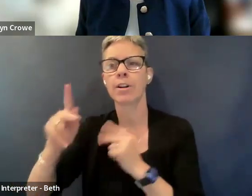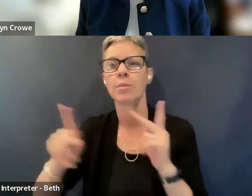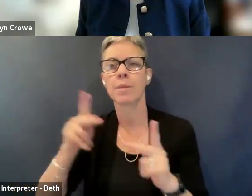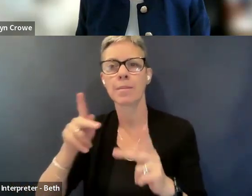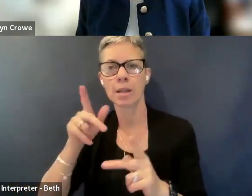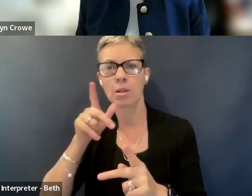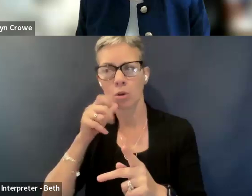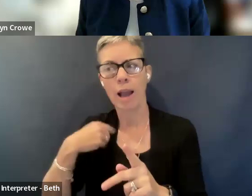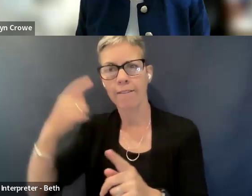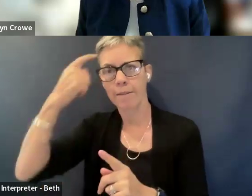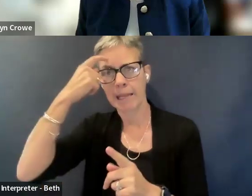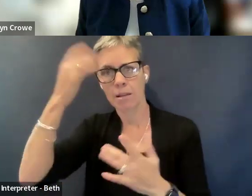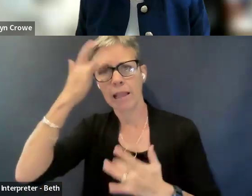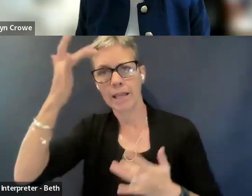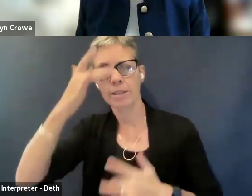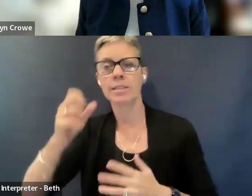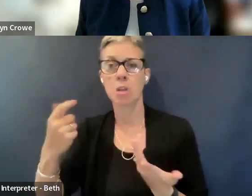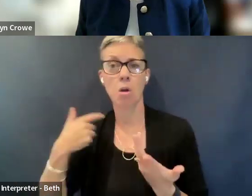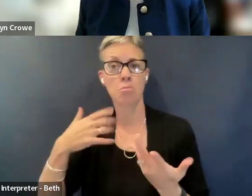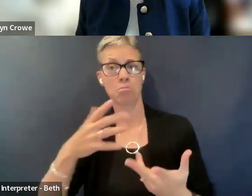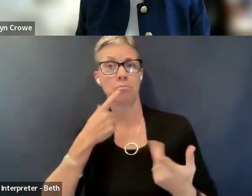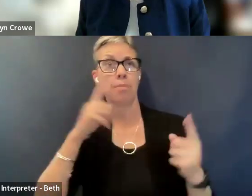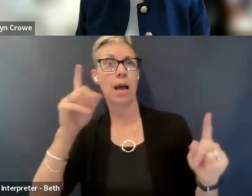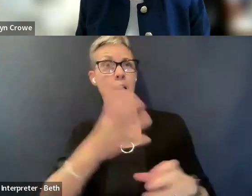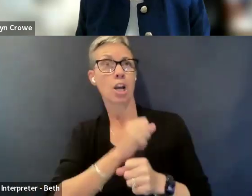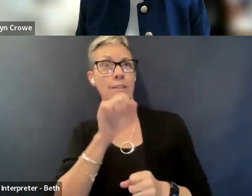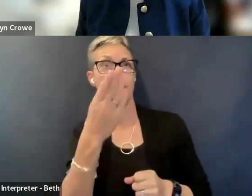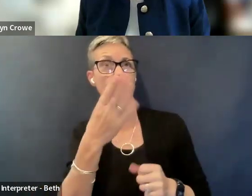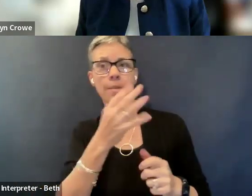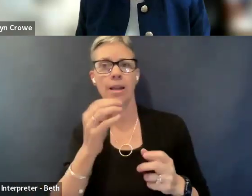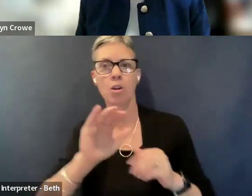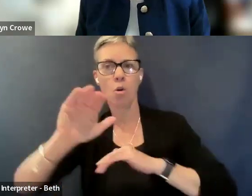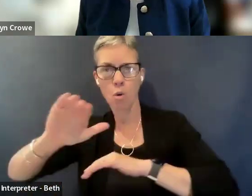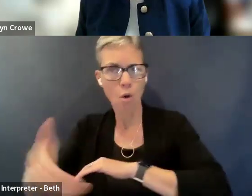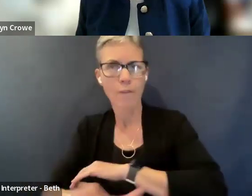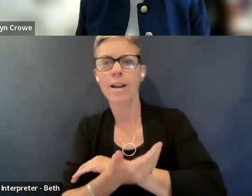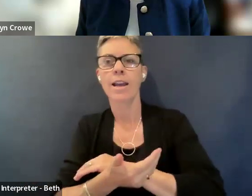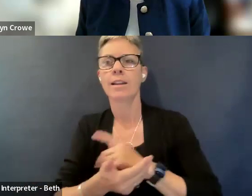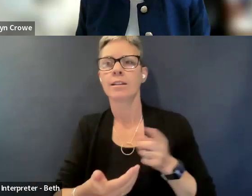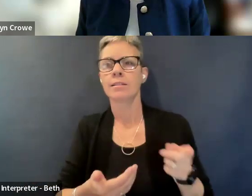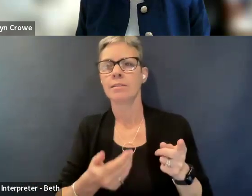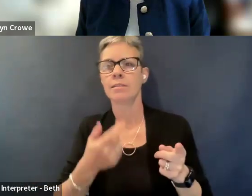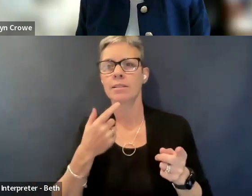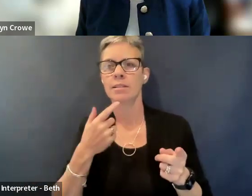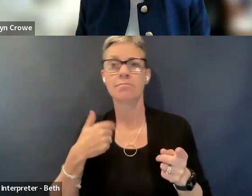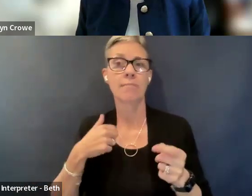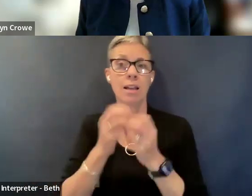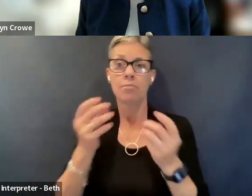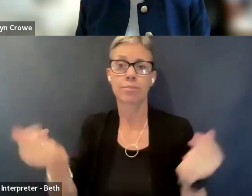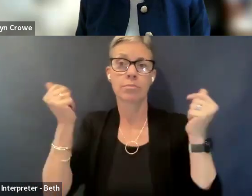mental illness. So I get this job, and overnight, pretty much, they said, well, I lost my